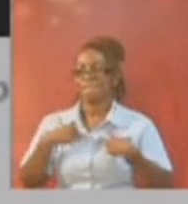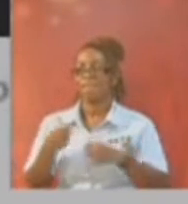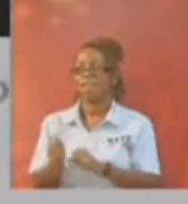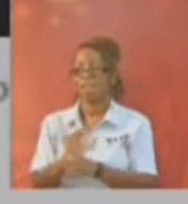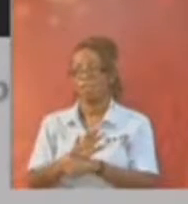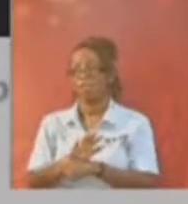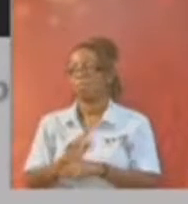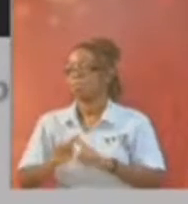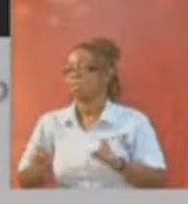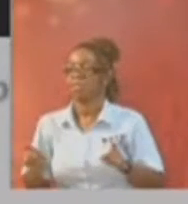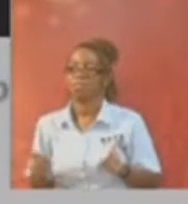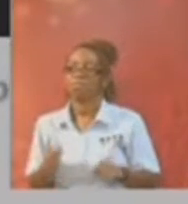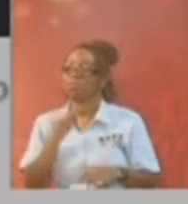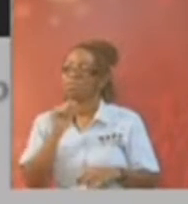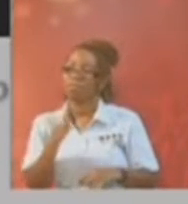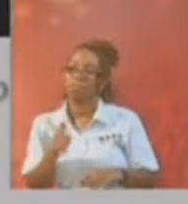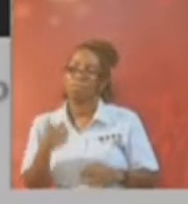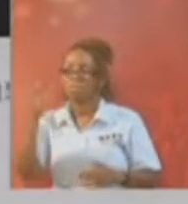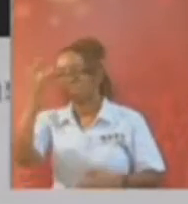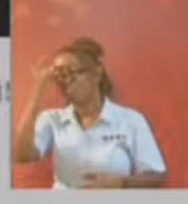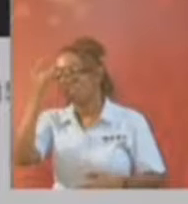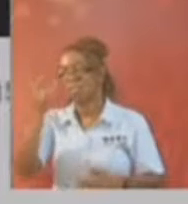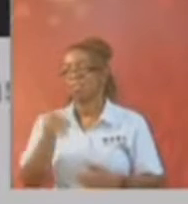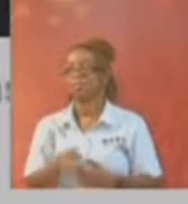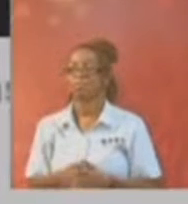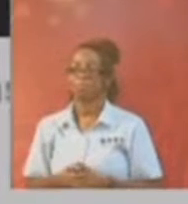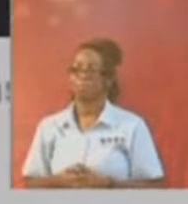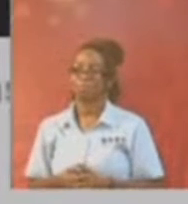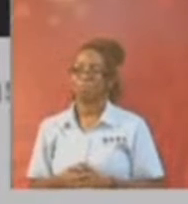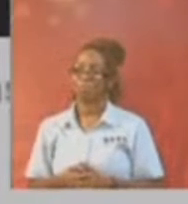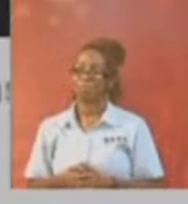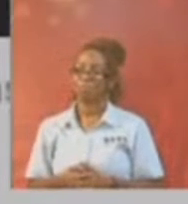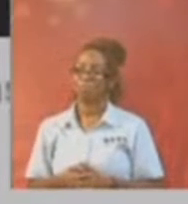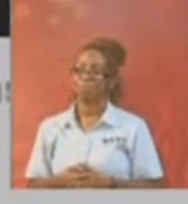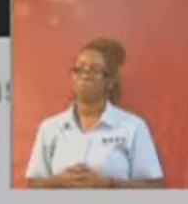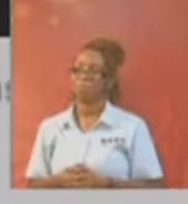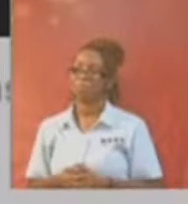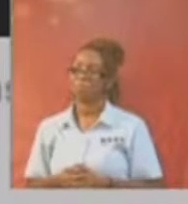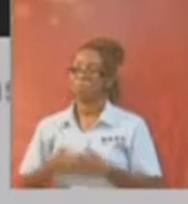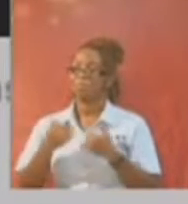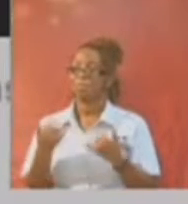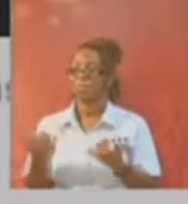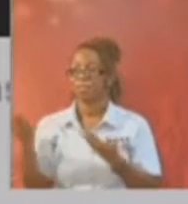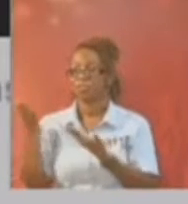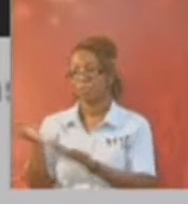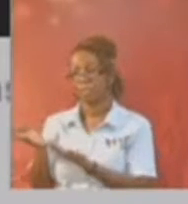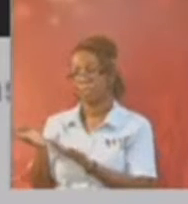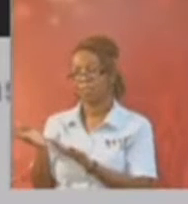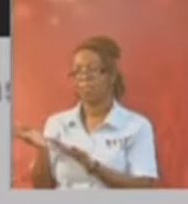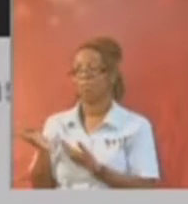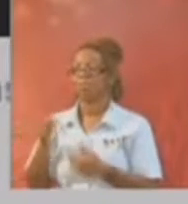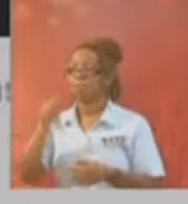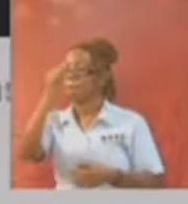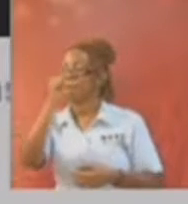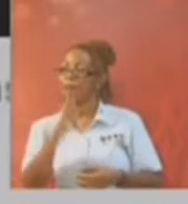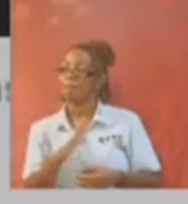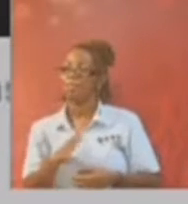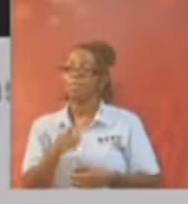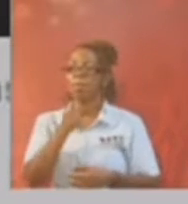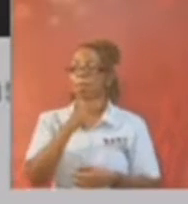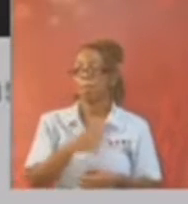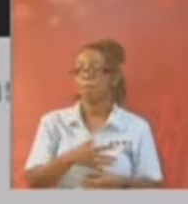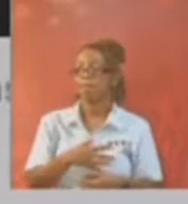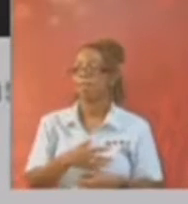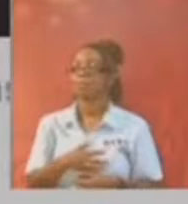group. Next slide. This slide just shows the male-female ratio of the current cases, and